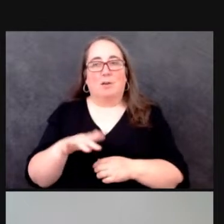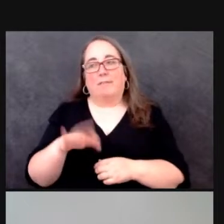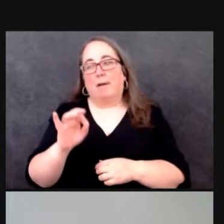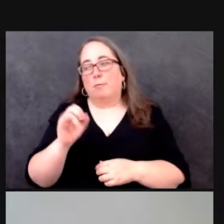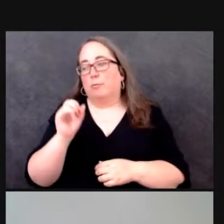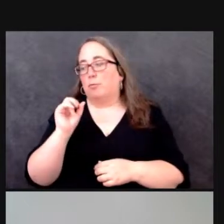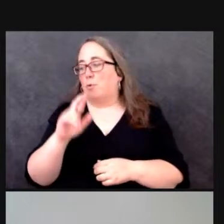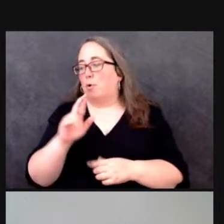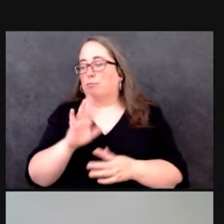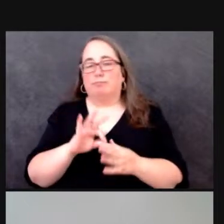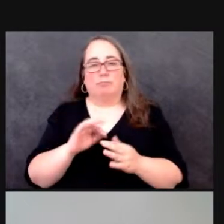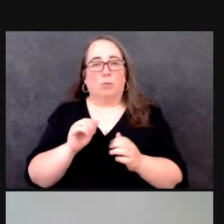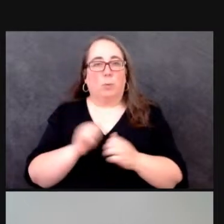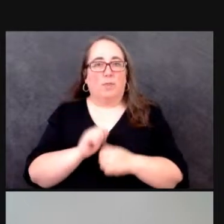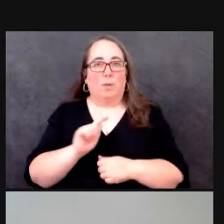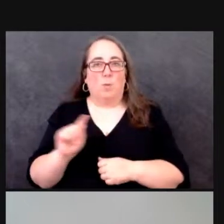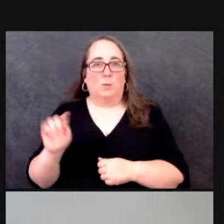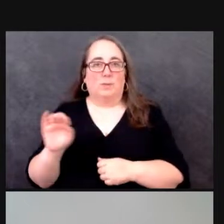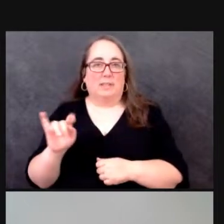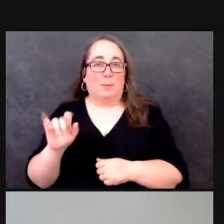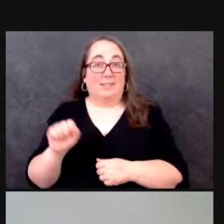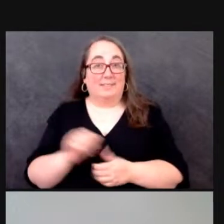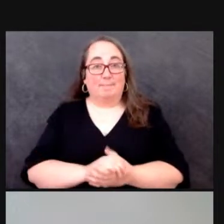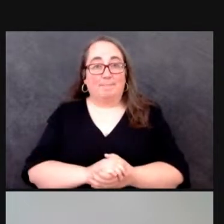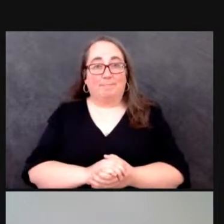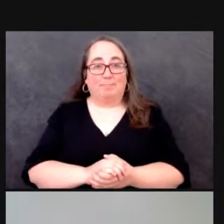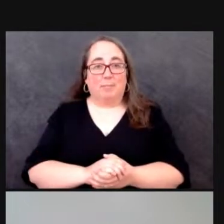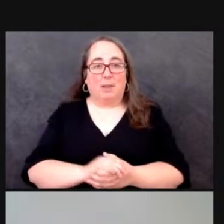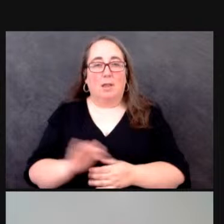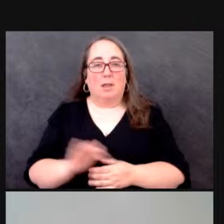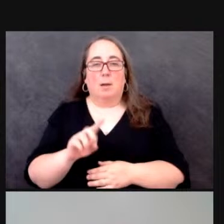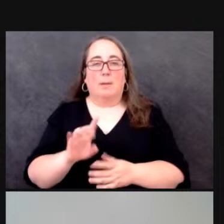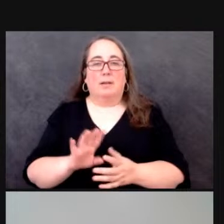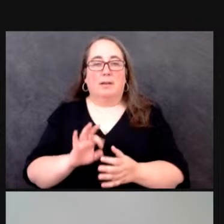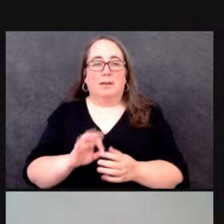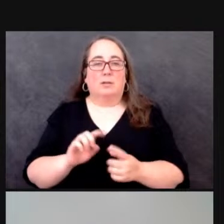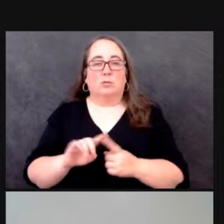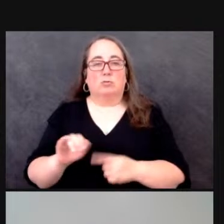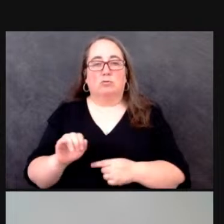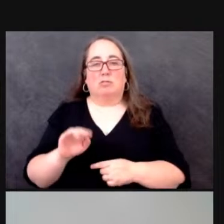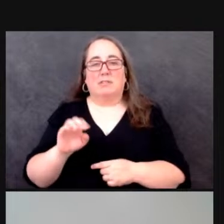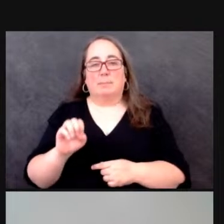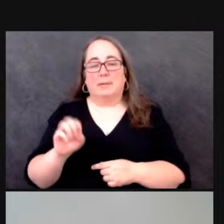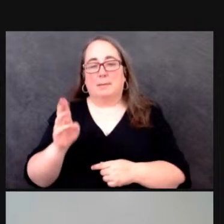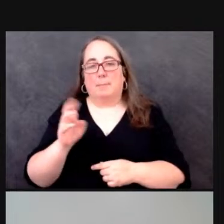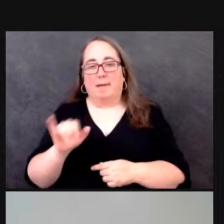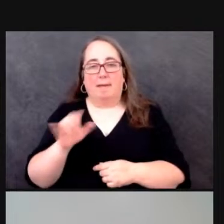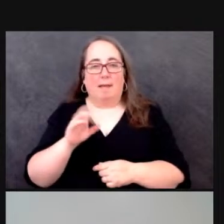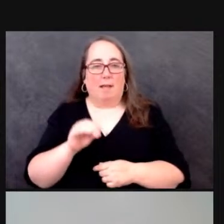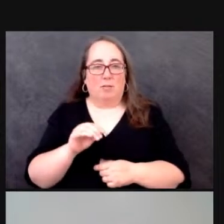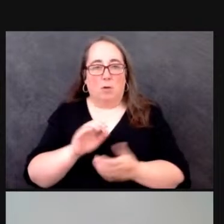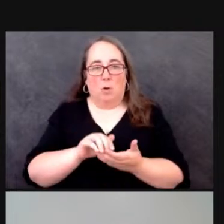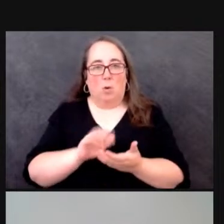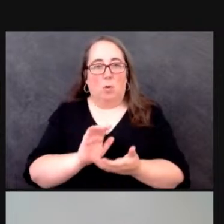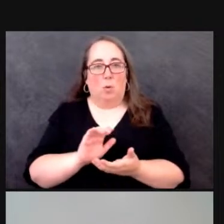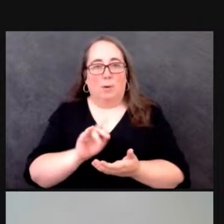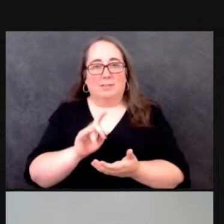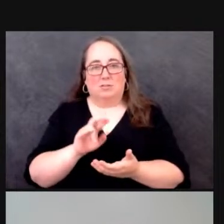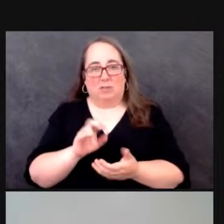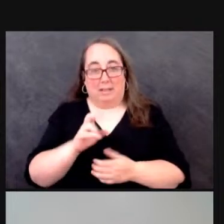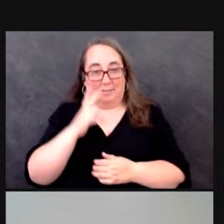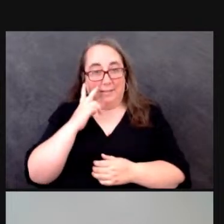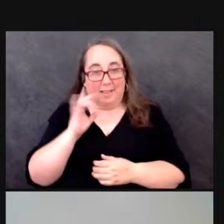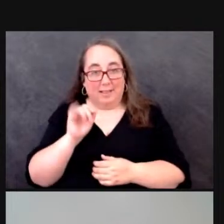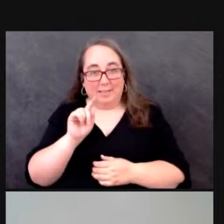or associated with those counties. Maryland's connection to the Chesapeake Bay and the oyster industry can be seen on pieces such as